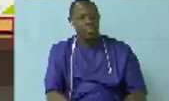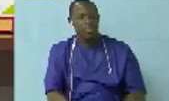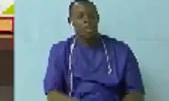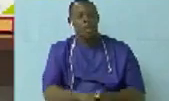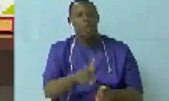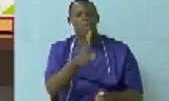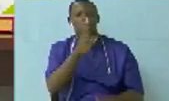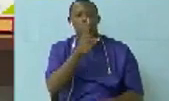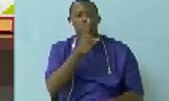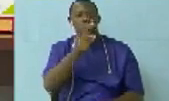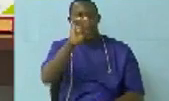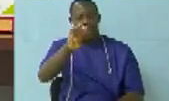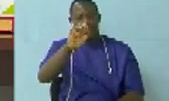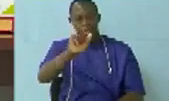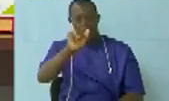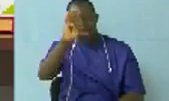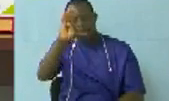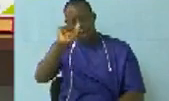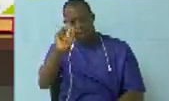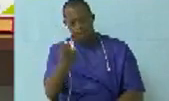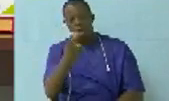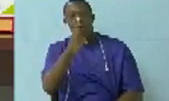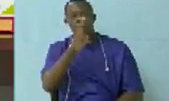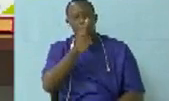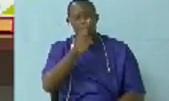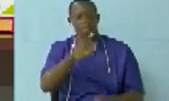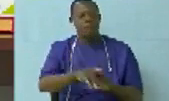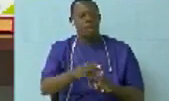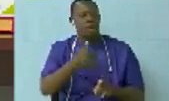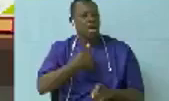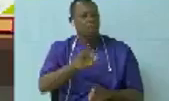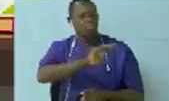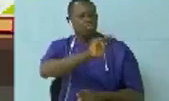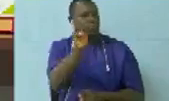who Eme buys, I don't